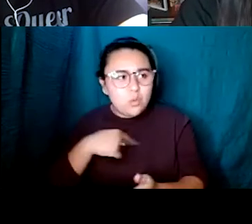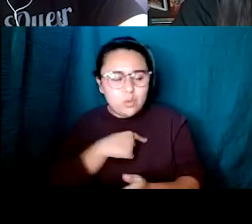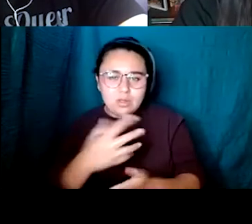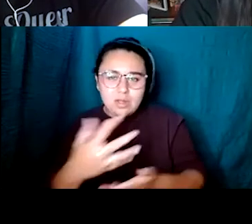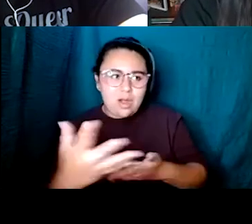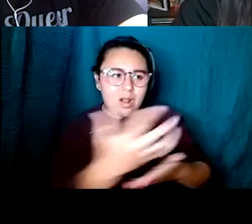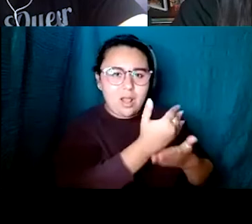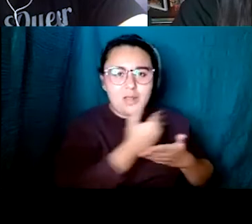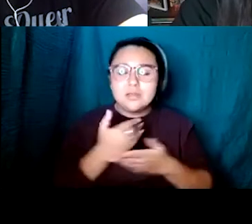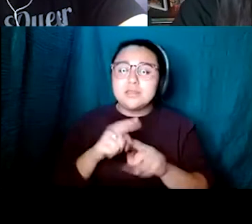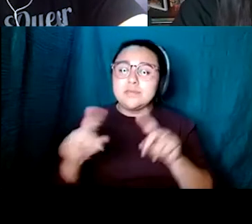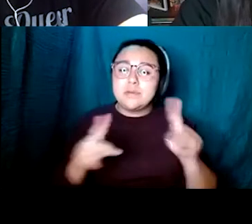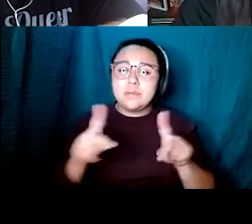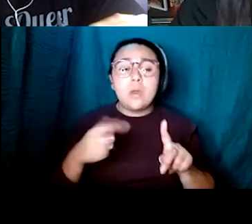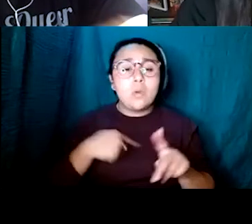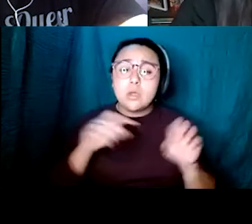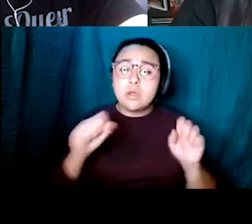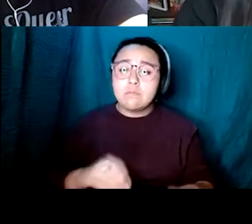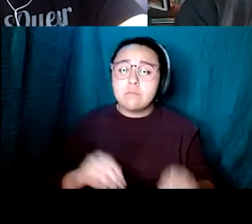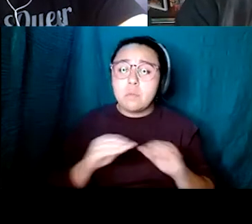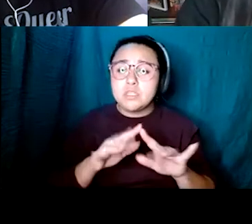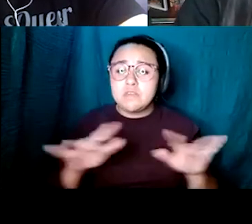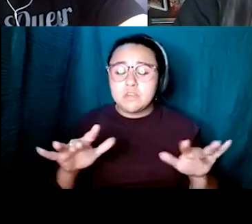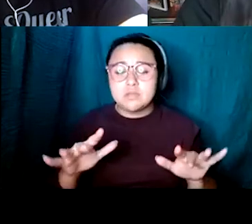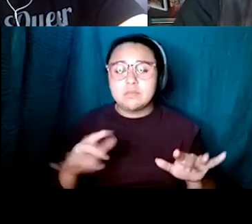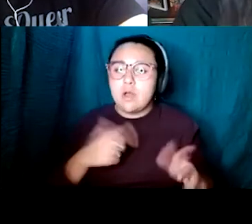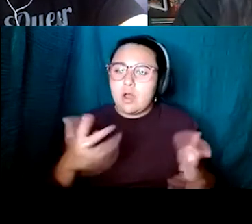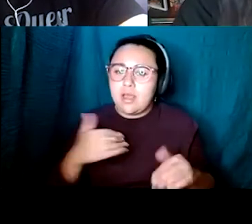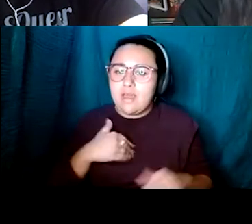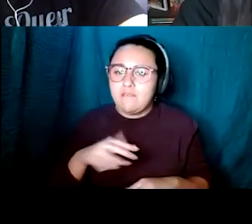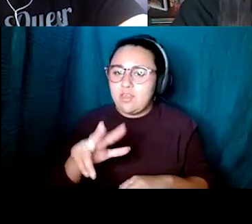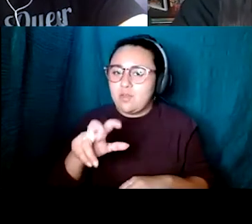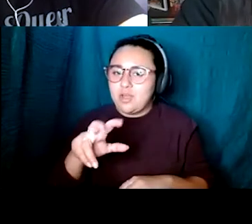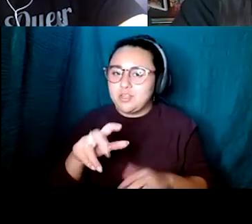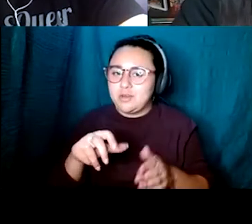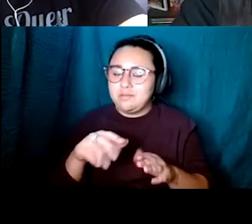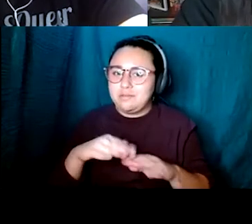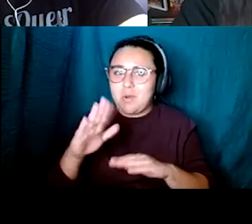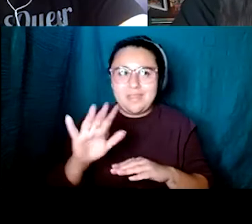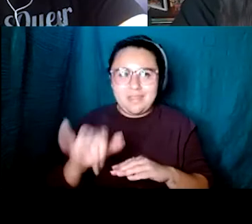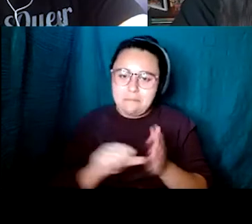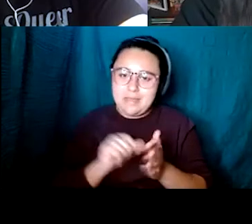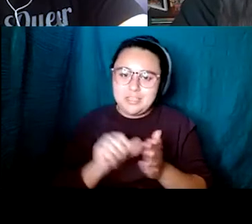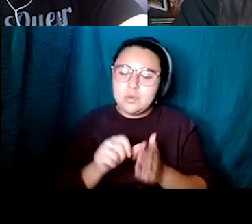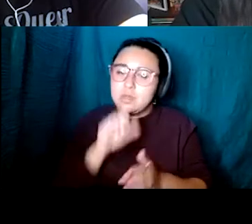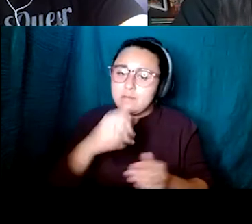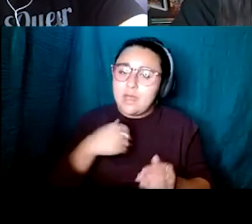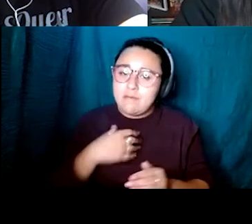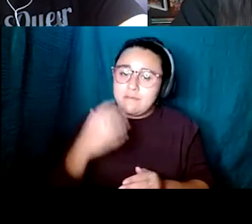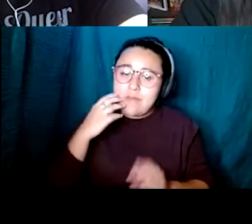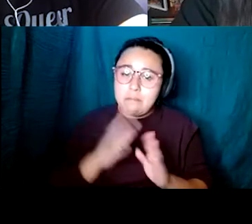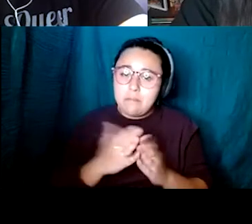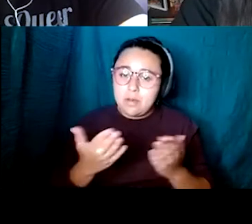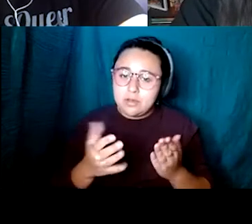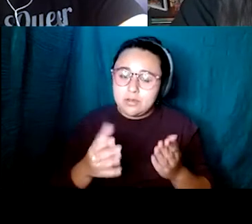Could we have had more diversity? Yeah, but I mean, we were already at 300 plus pages. I mean, we would love to have a fat book as well, but you